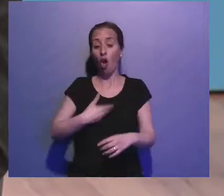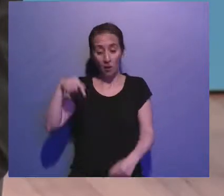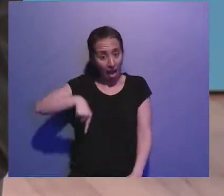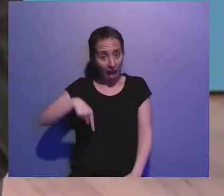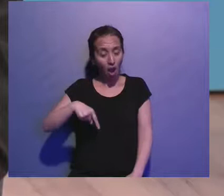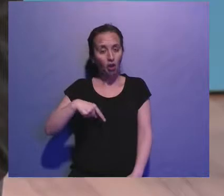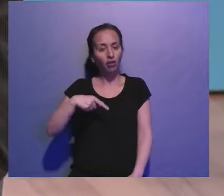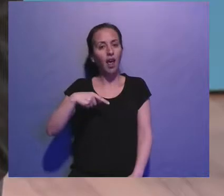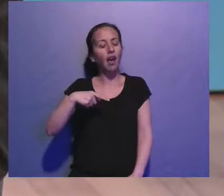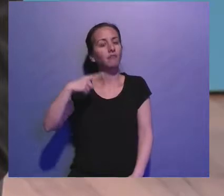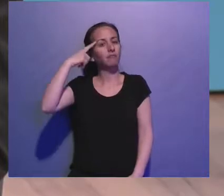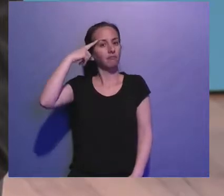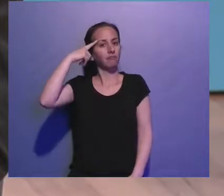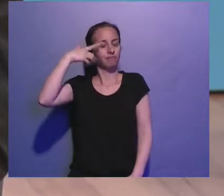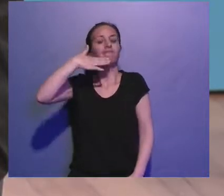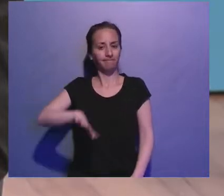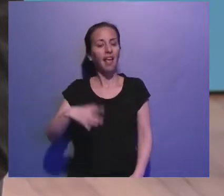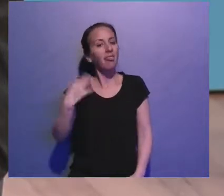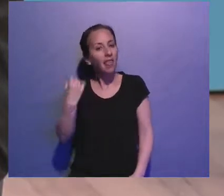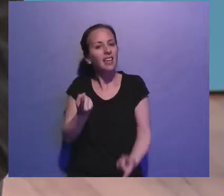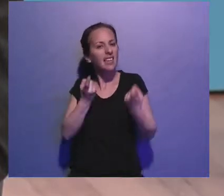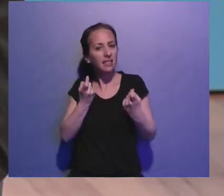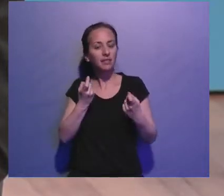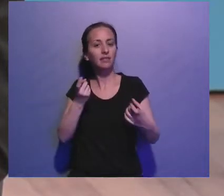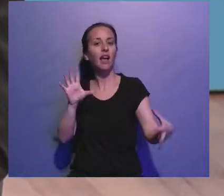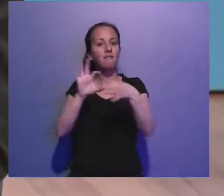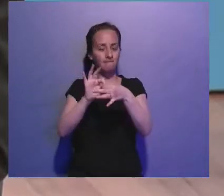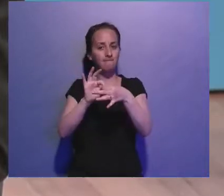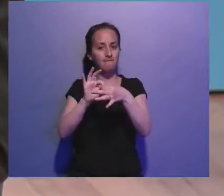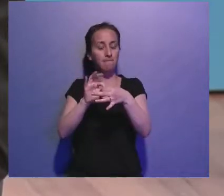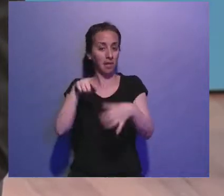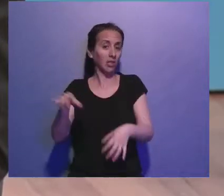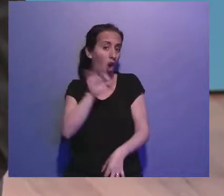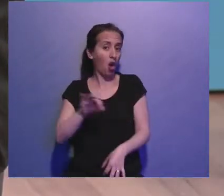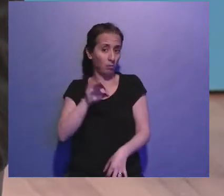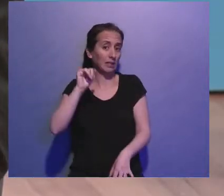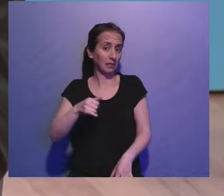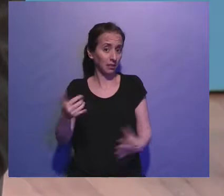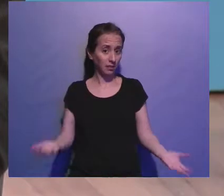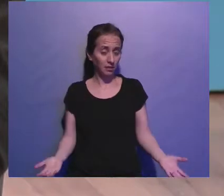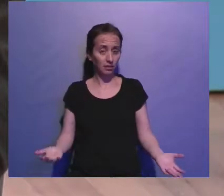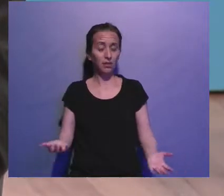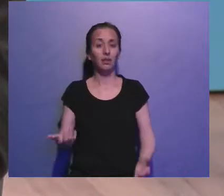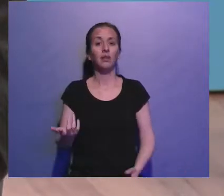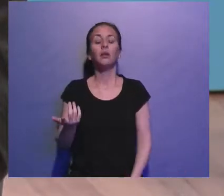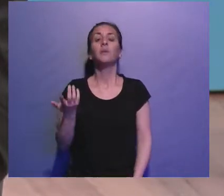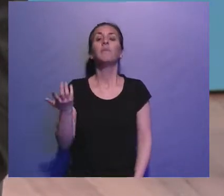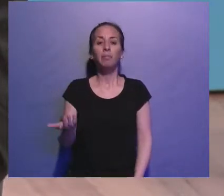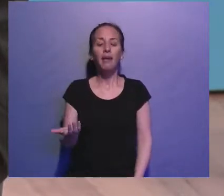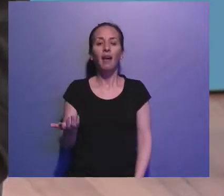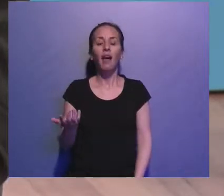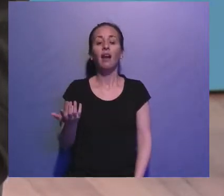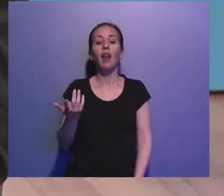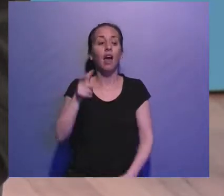There was obscurantism, and we realized that it was important to enter a